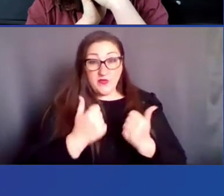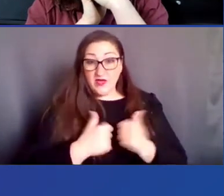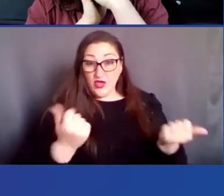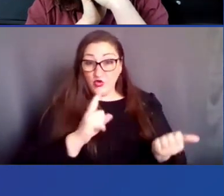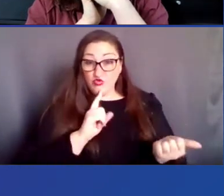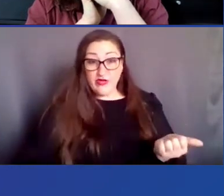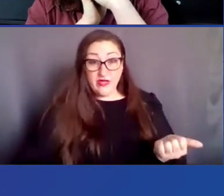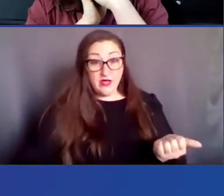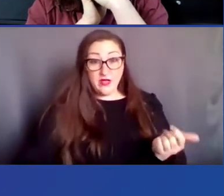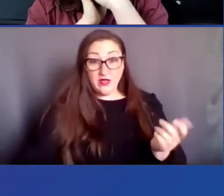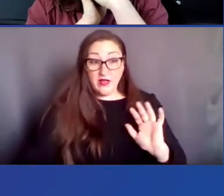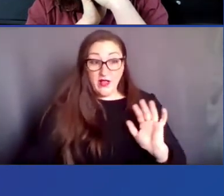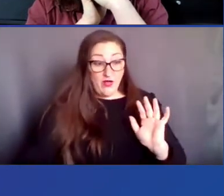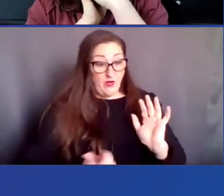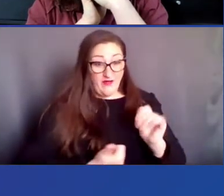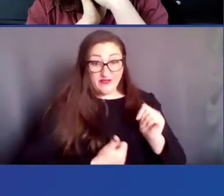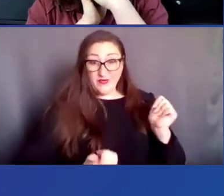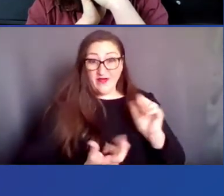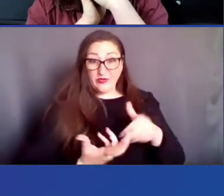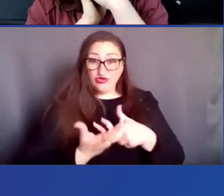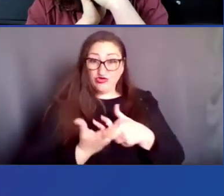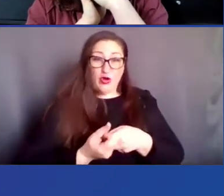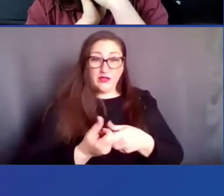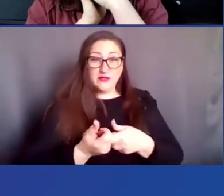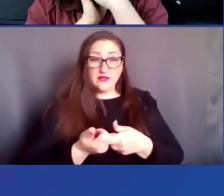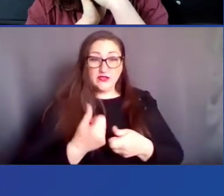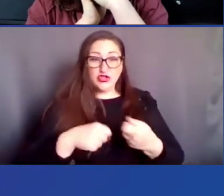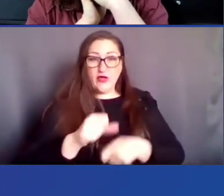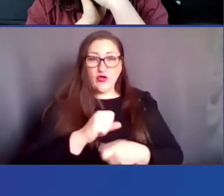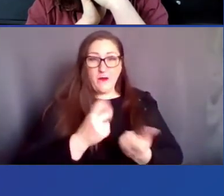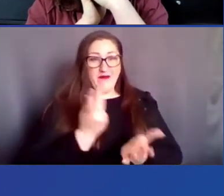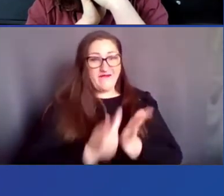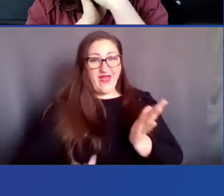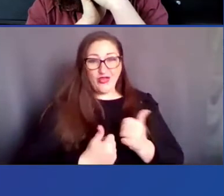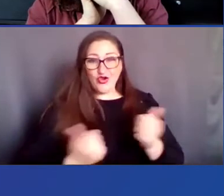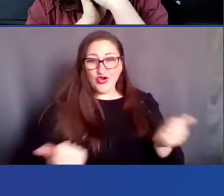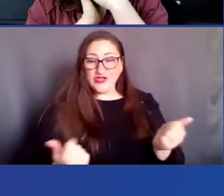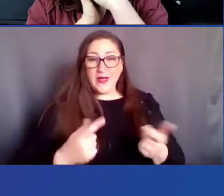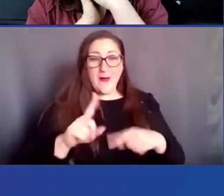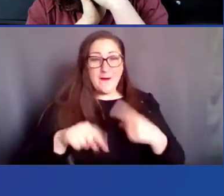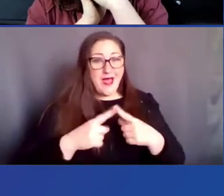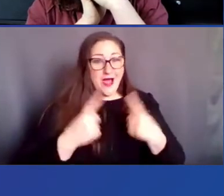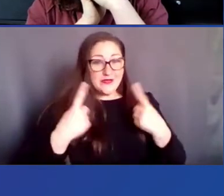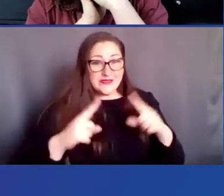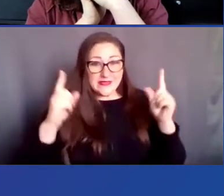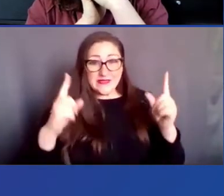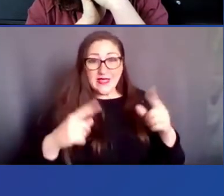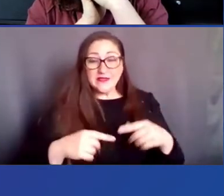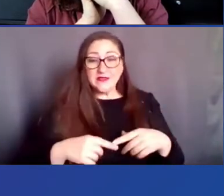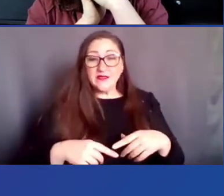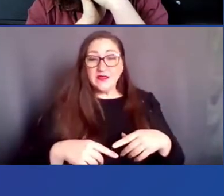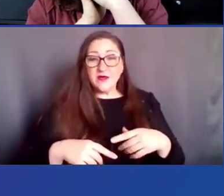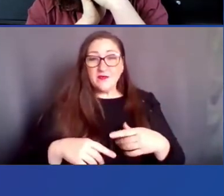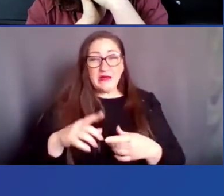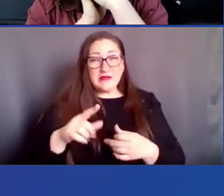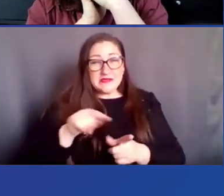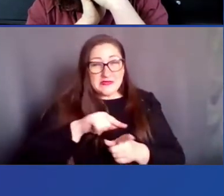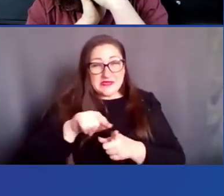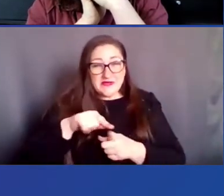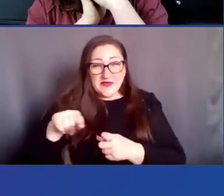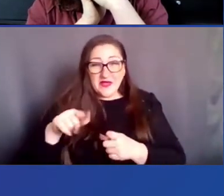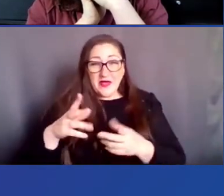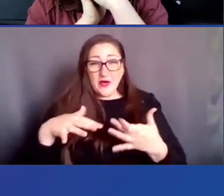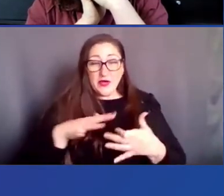trust each other enough to be real with each other about failures, about successes, about areas that you can grow